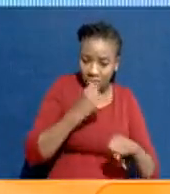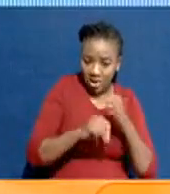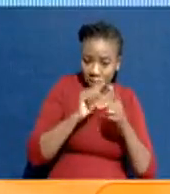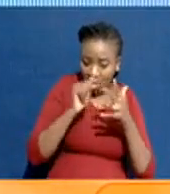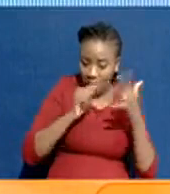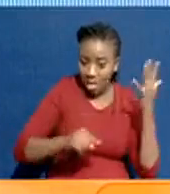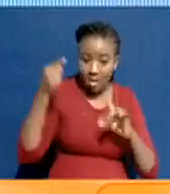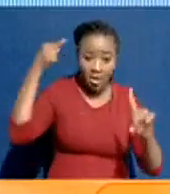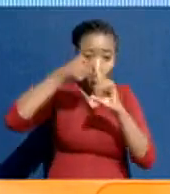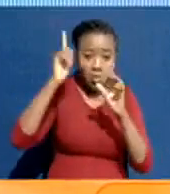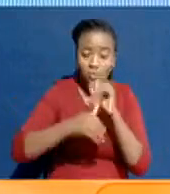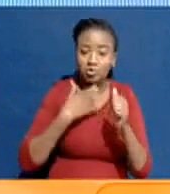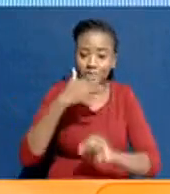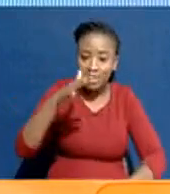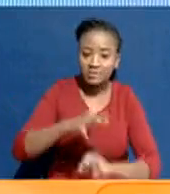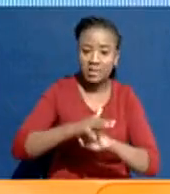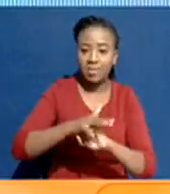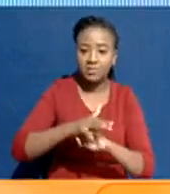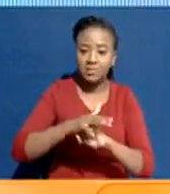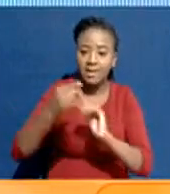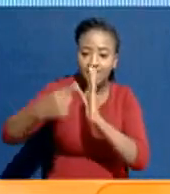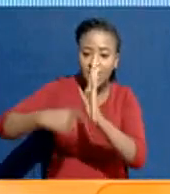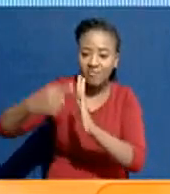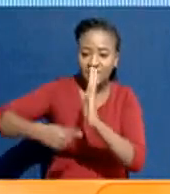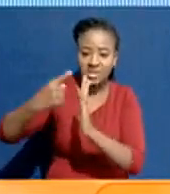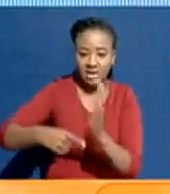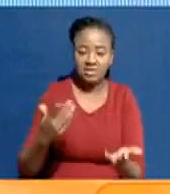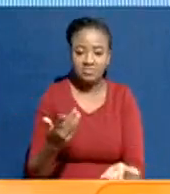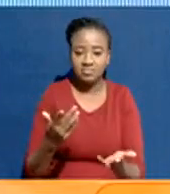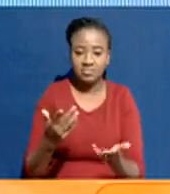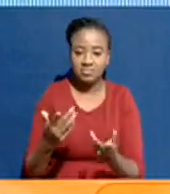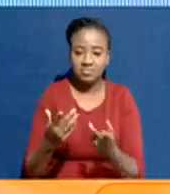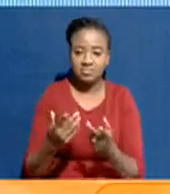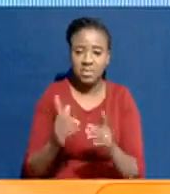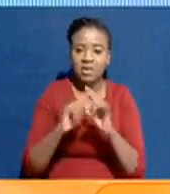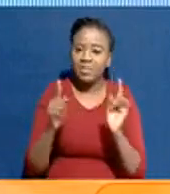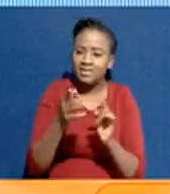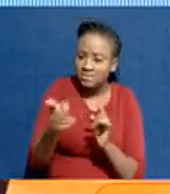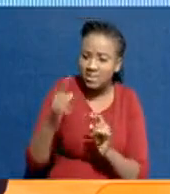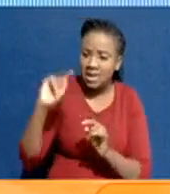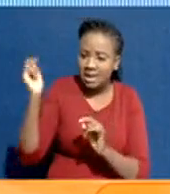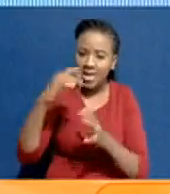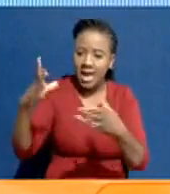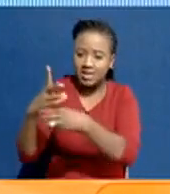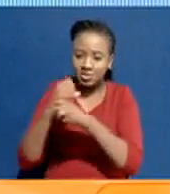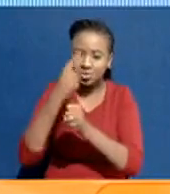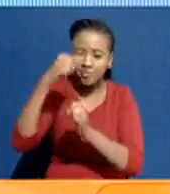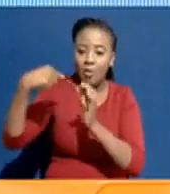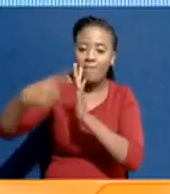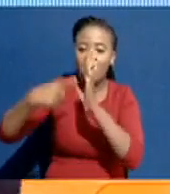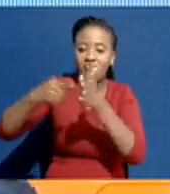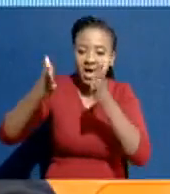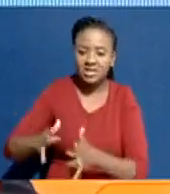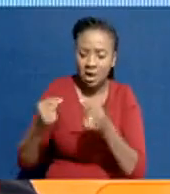so that we can promote manufacturing. How can the Kenya Association of Manufacturers